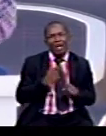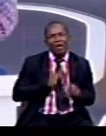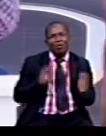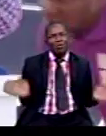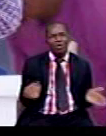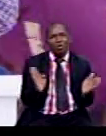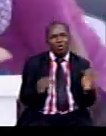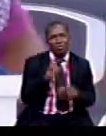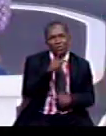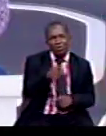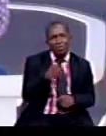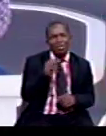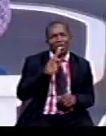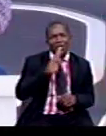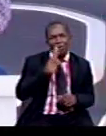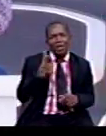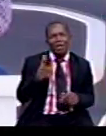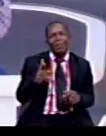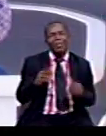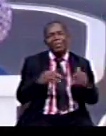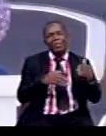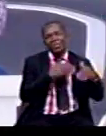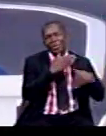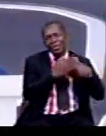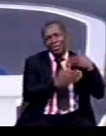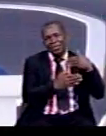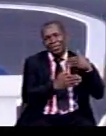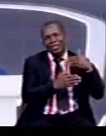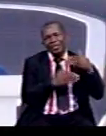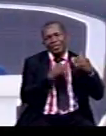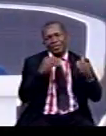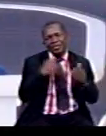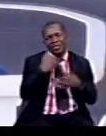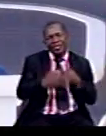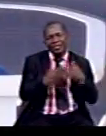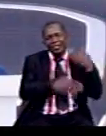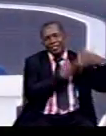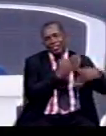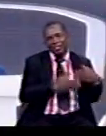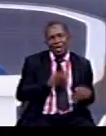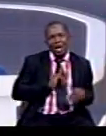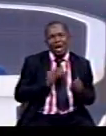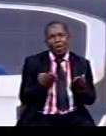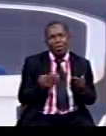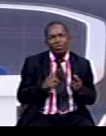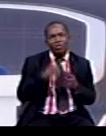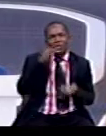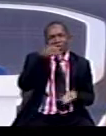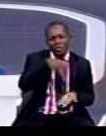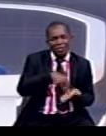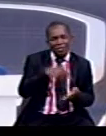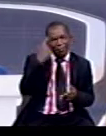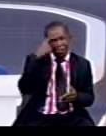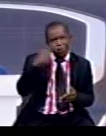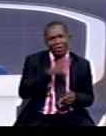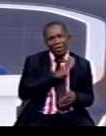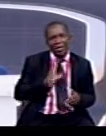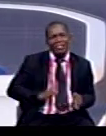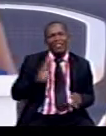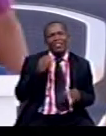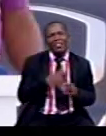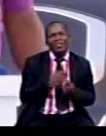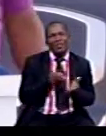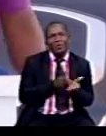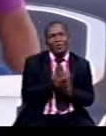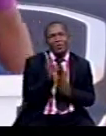to stand for Christ in dignity and integrity. I want you to resist every temptation of corruption. I